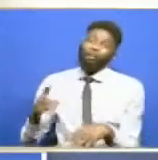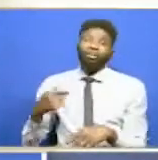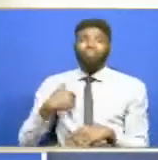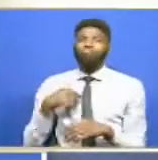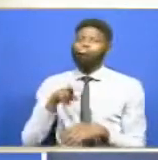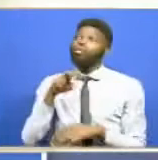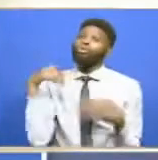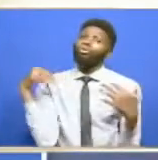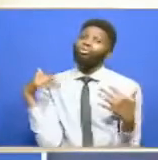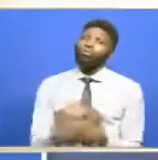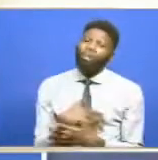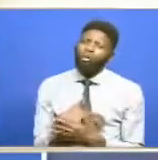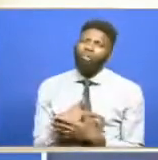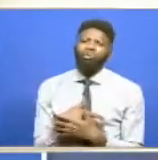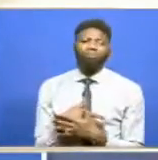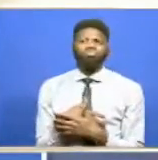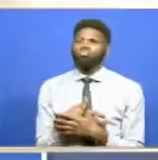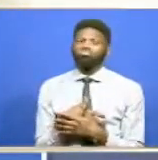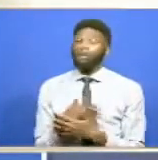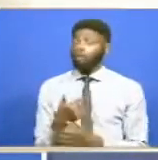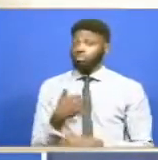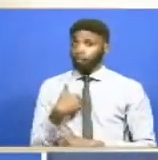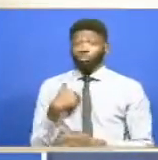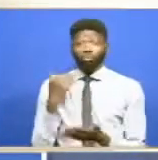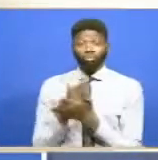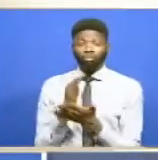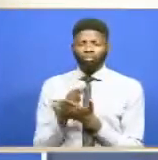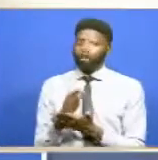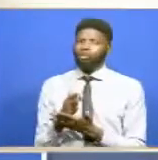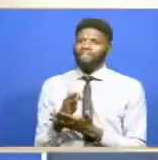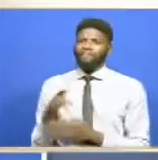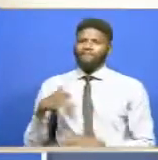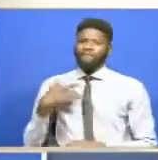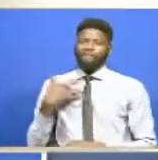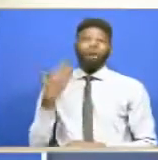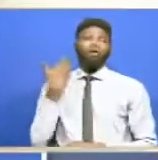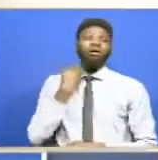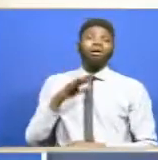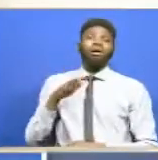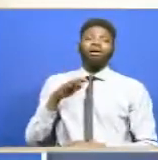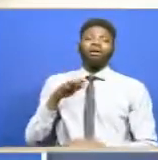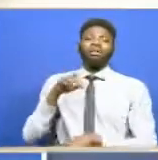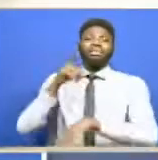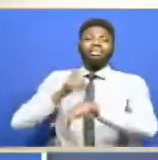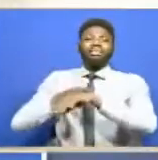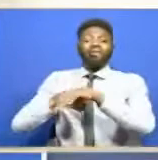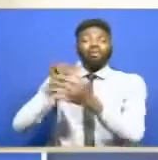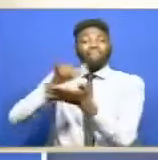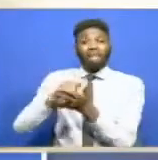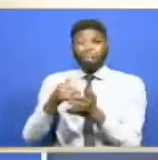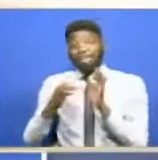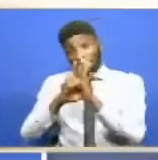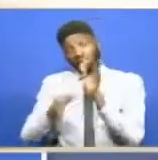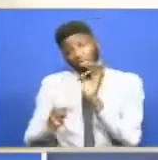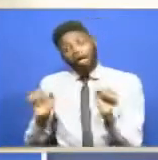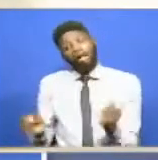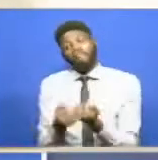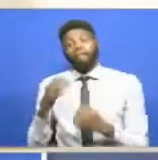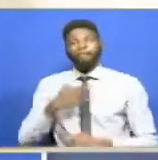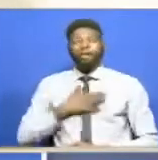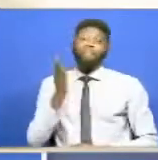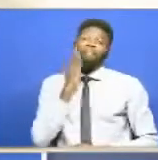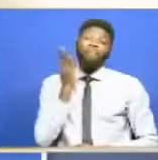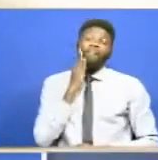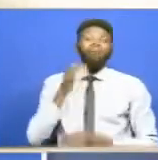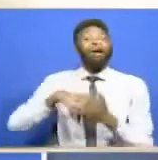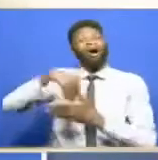me, and I could really hate that time, because let's say my mom was the one selling outside and her